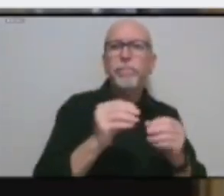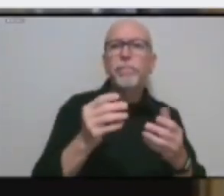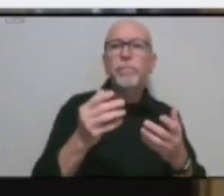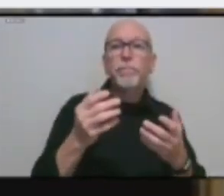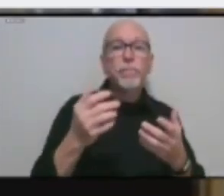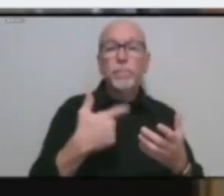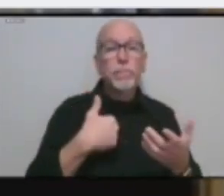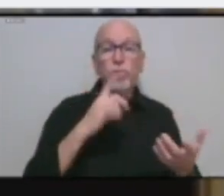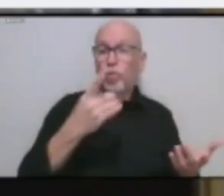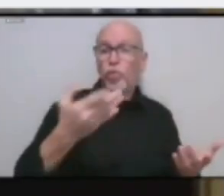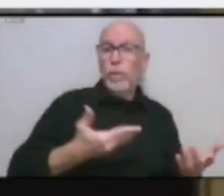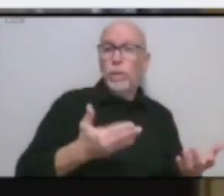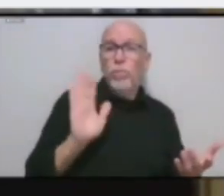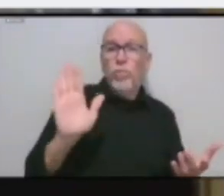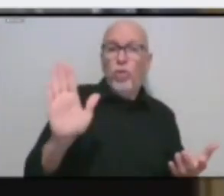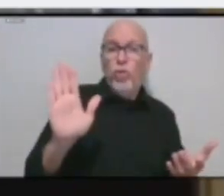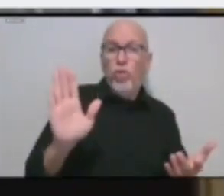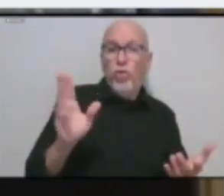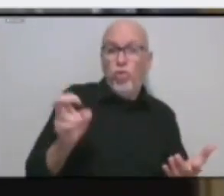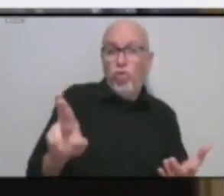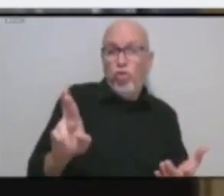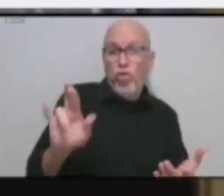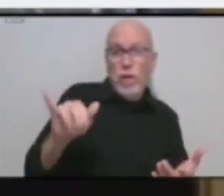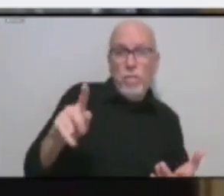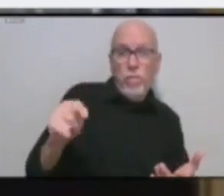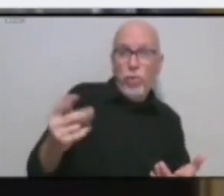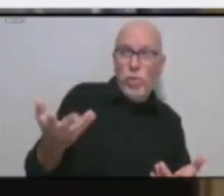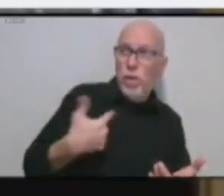welcomed her input and still would.